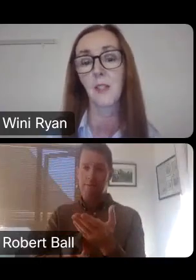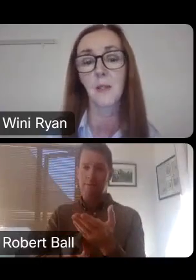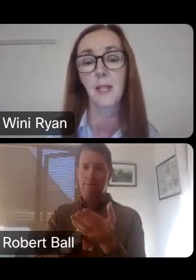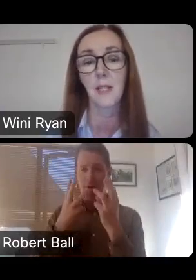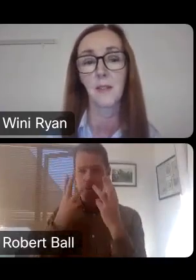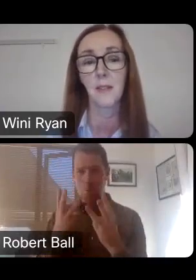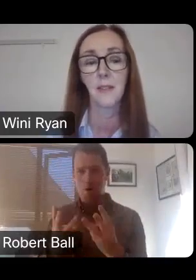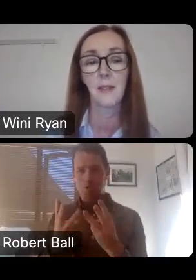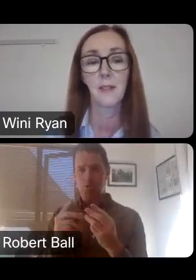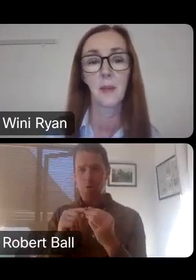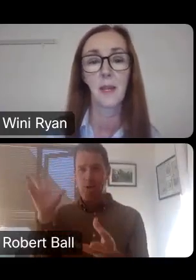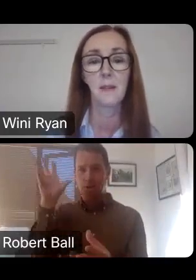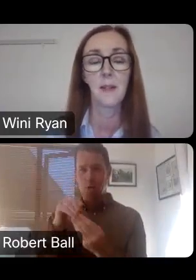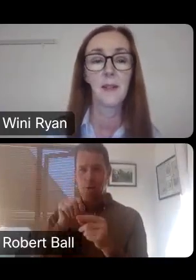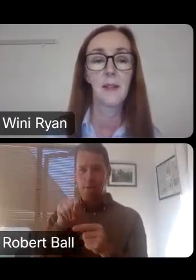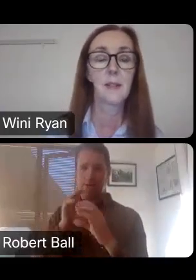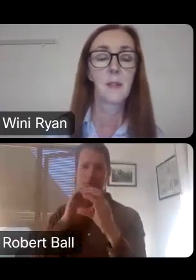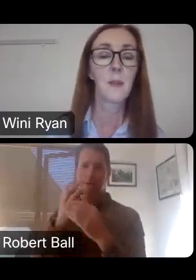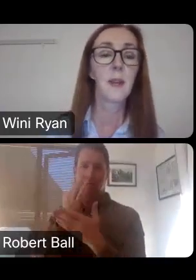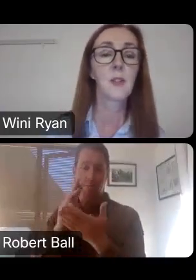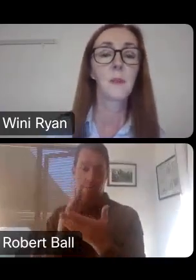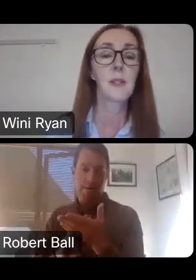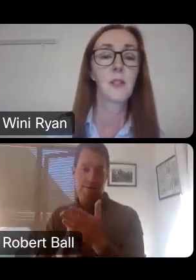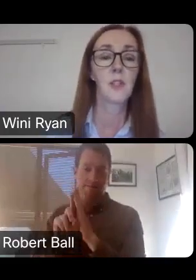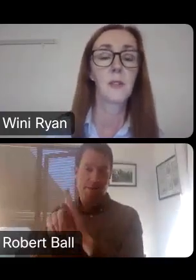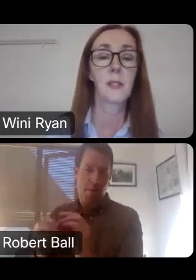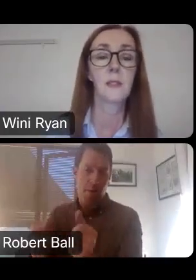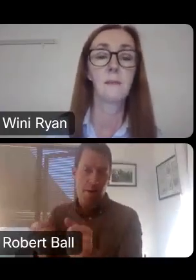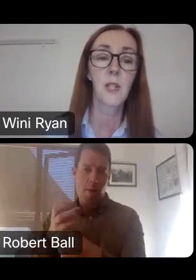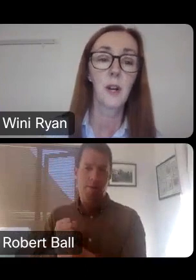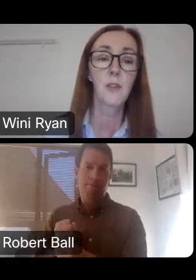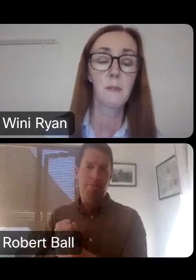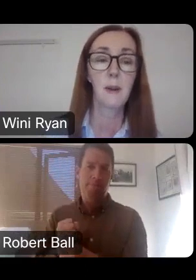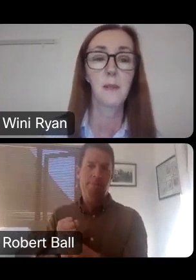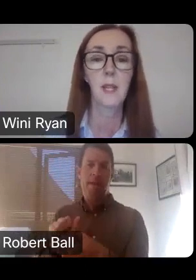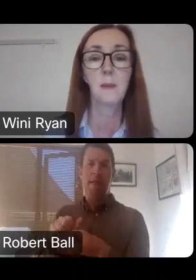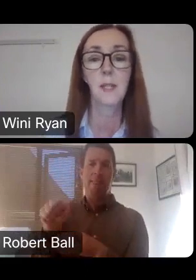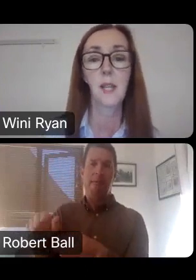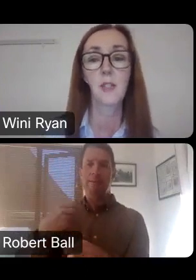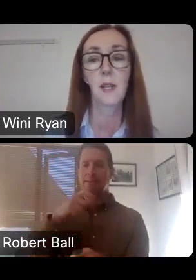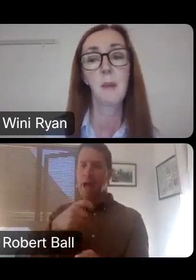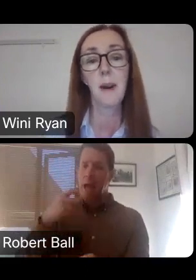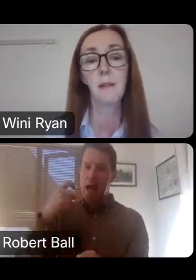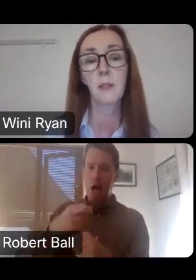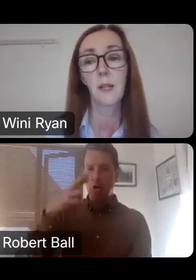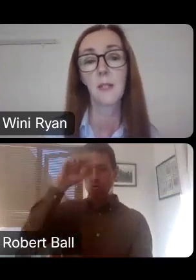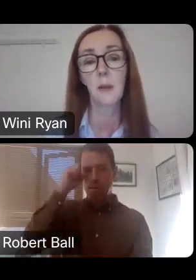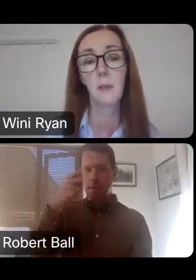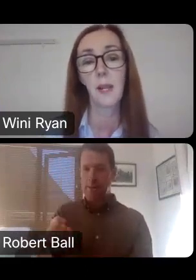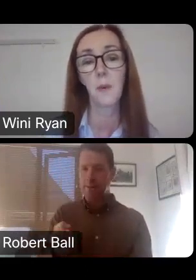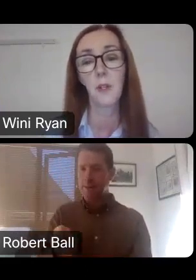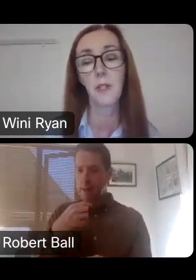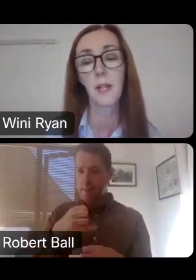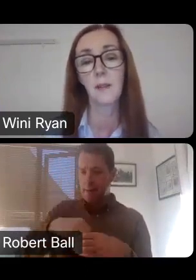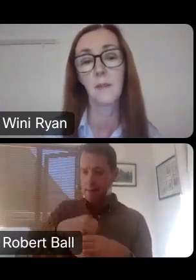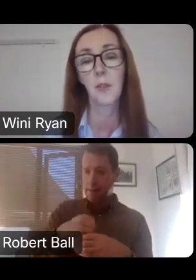this conversation. Okay. So the next one is, John says, it's hard to remember taking the medication, and I'm embarrassed when I have to take a break